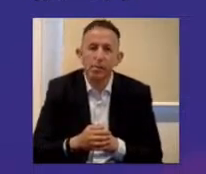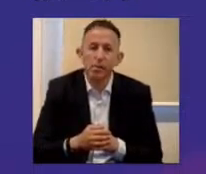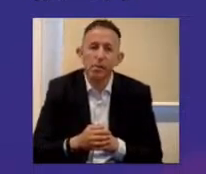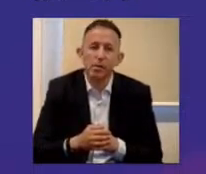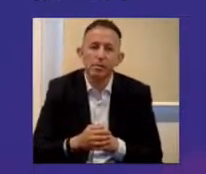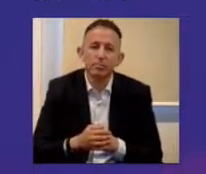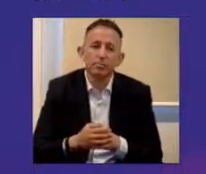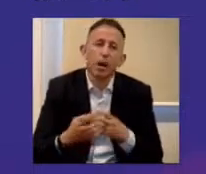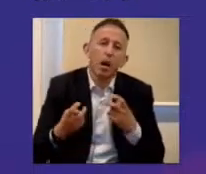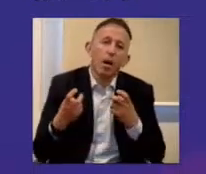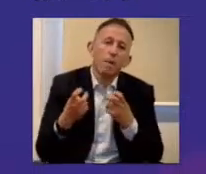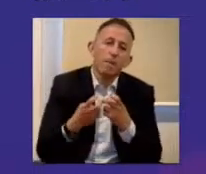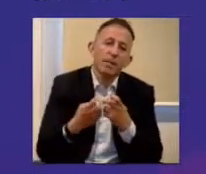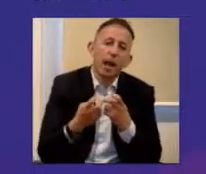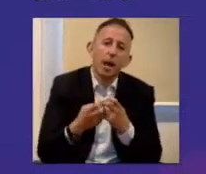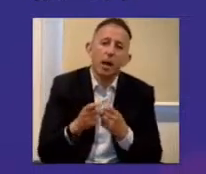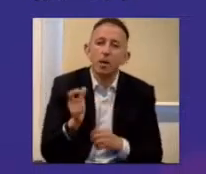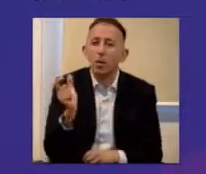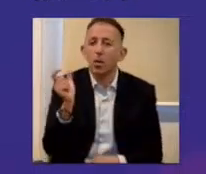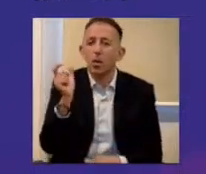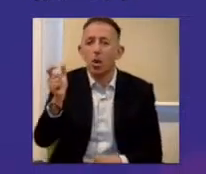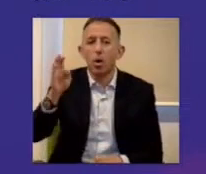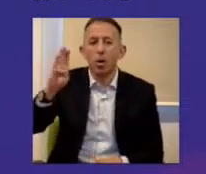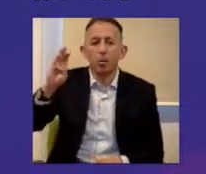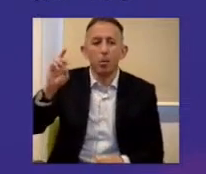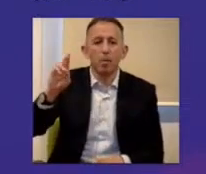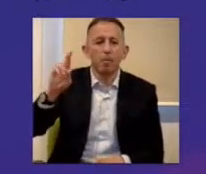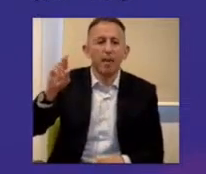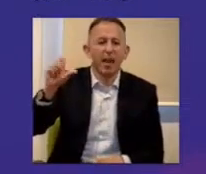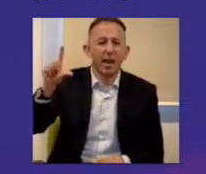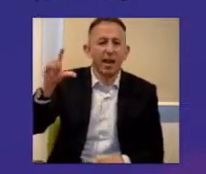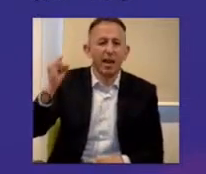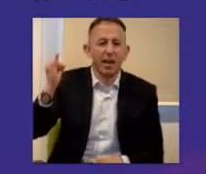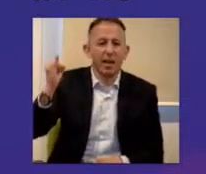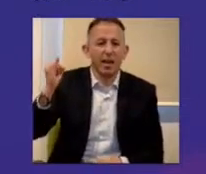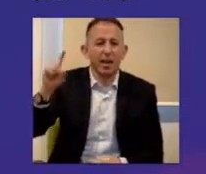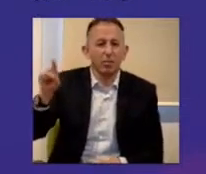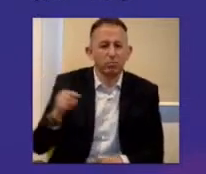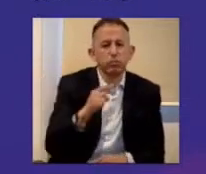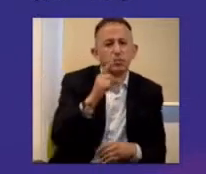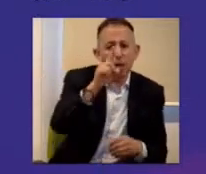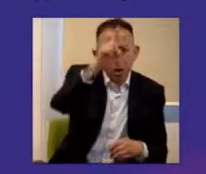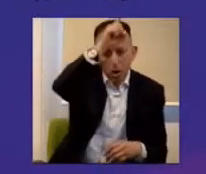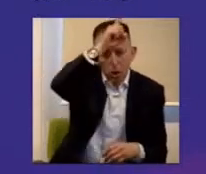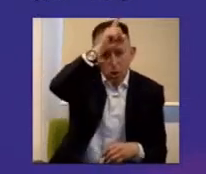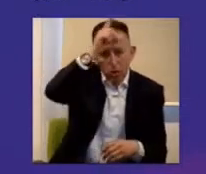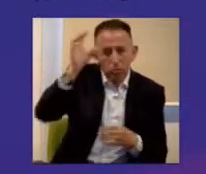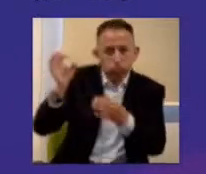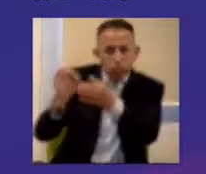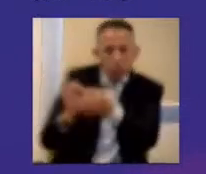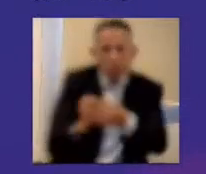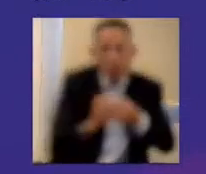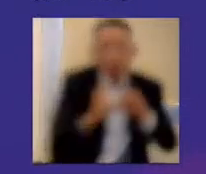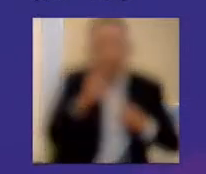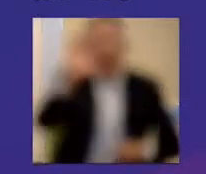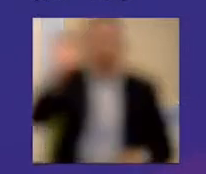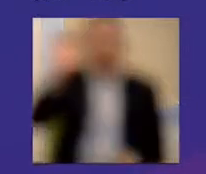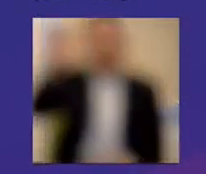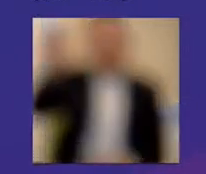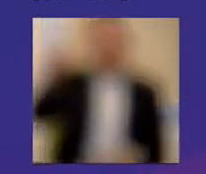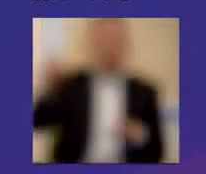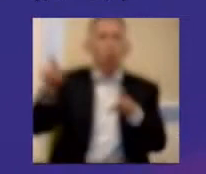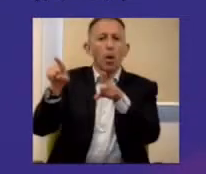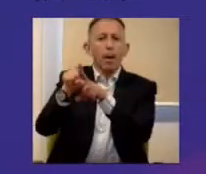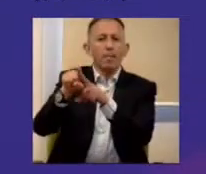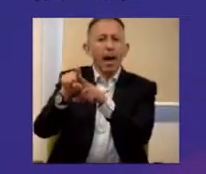Berlin in Germany with respect to Togo? It is Lomé. So I got the notion of capital with just an additional